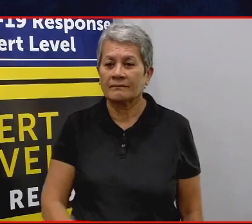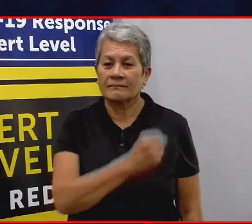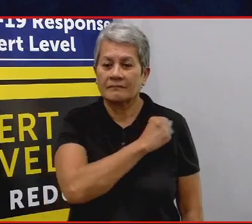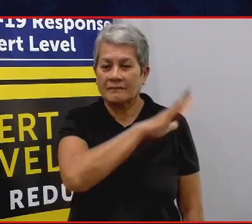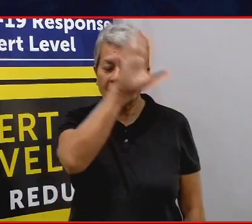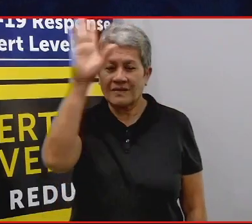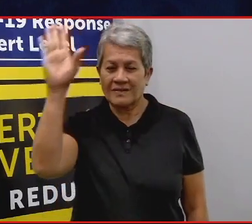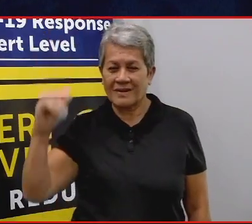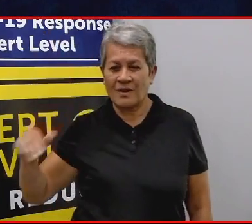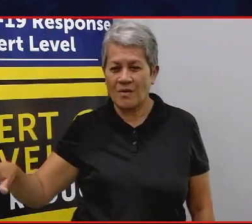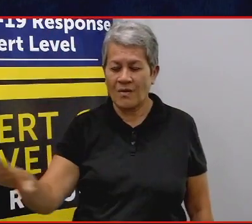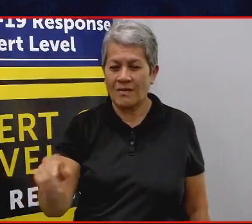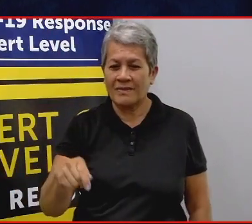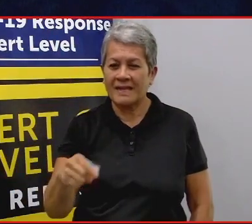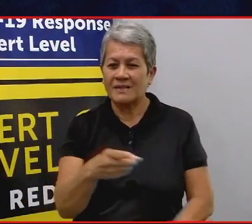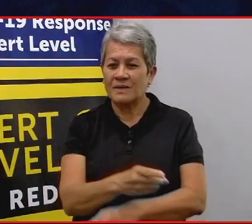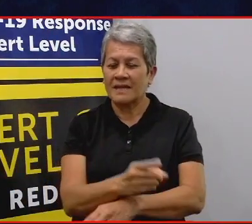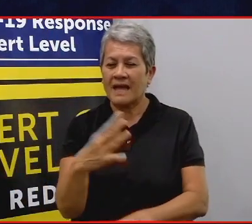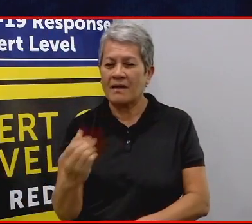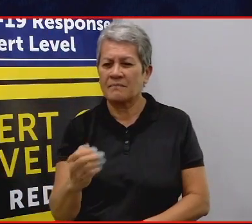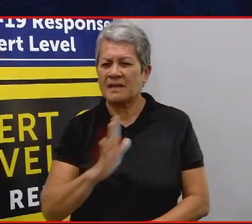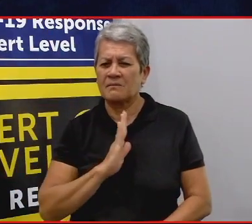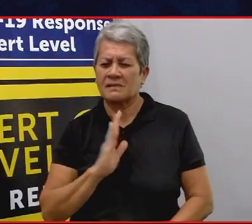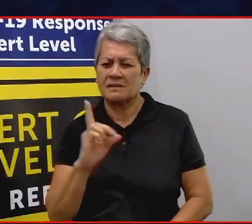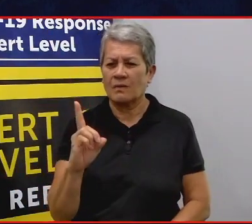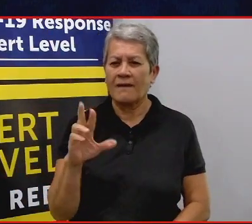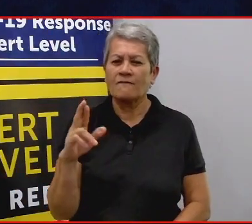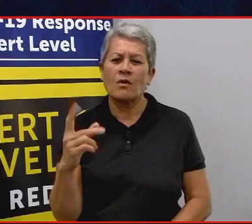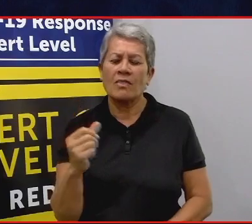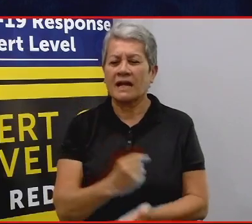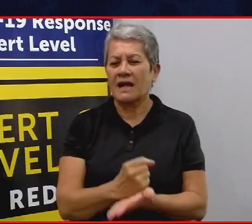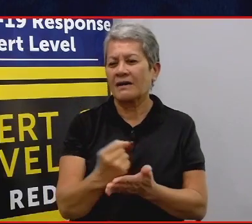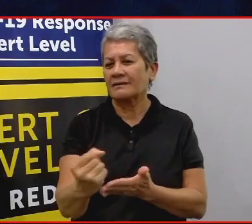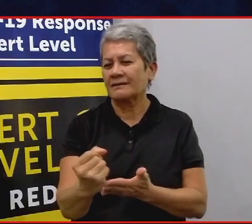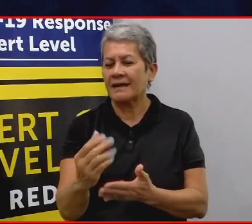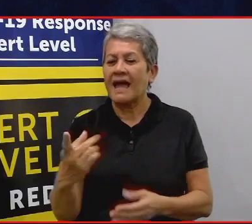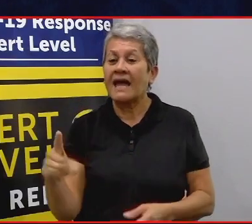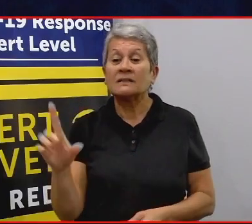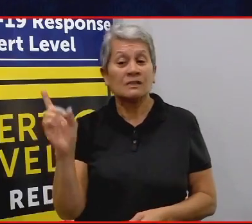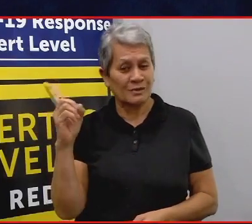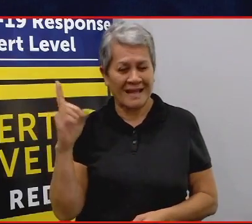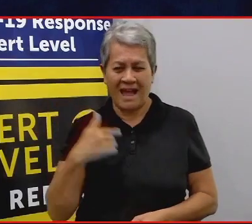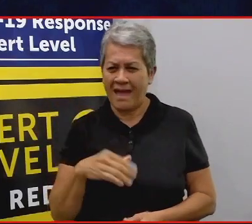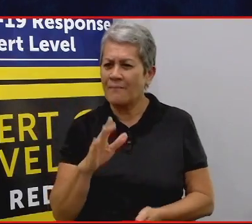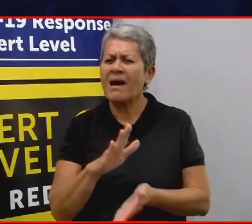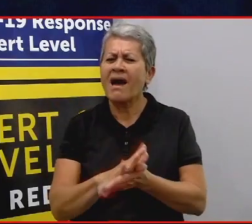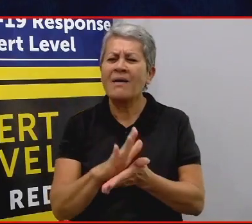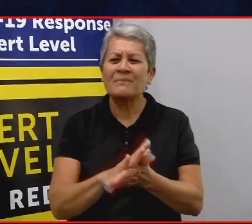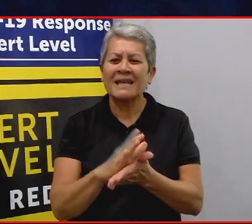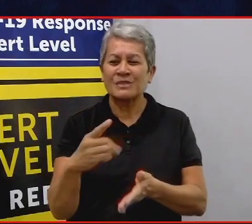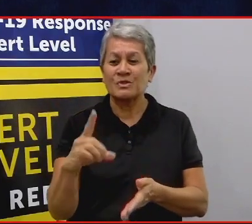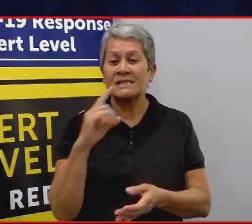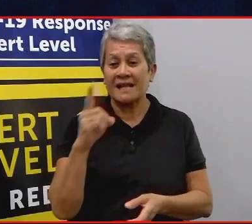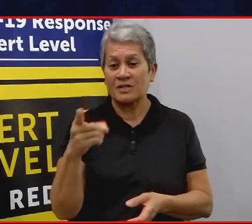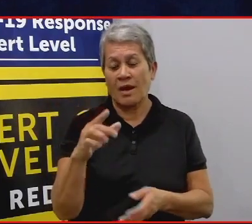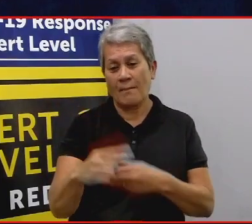Kia ora tātou katoa. This week has been a busy one for the government and our officials. And today, I am pleased to